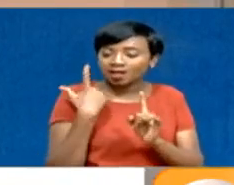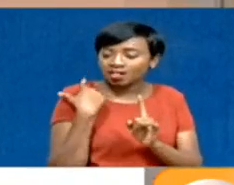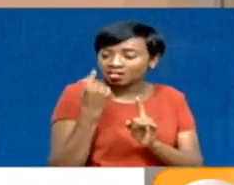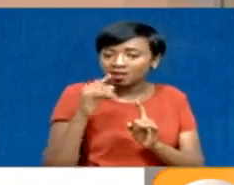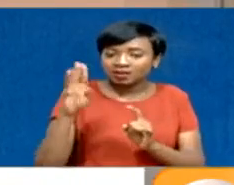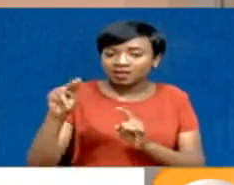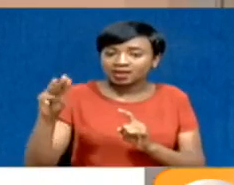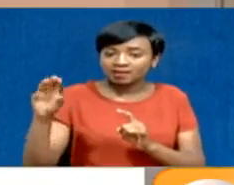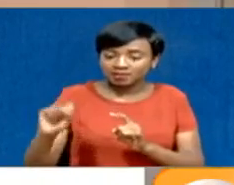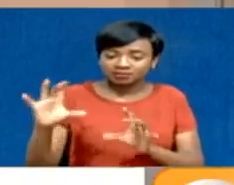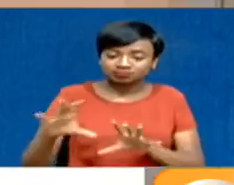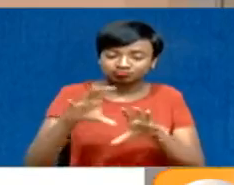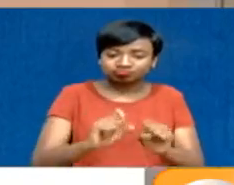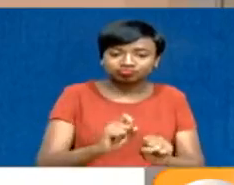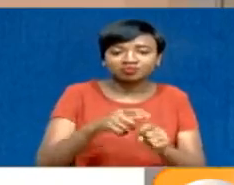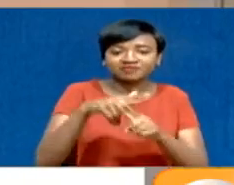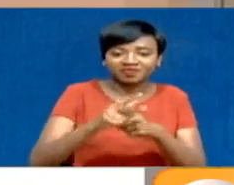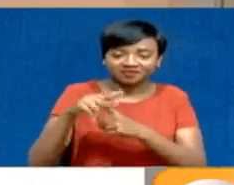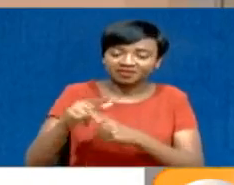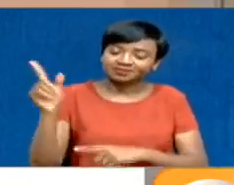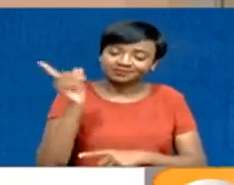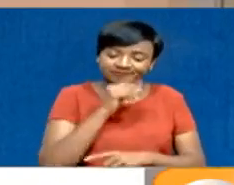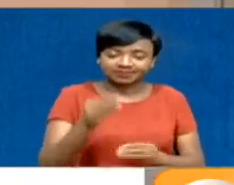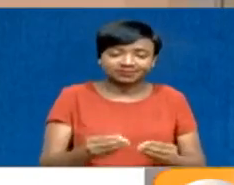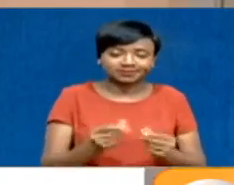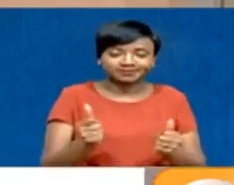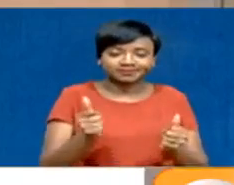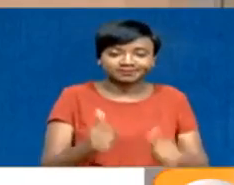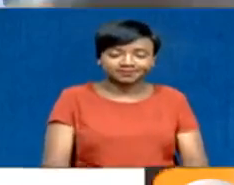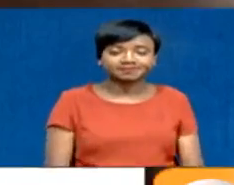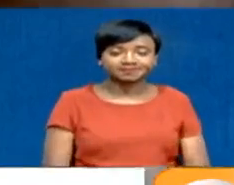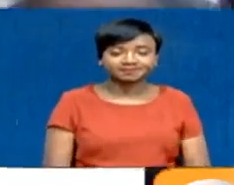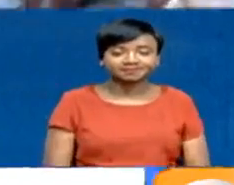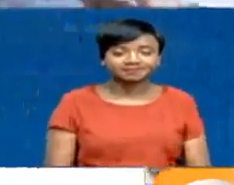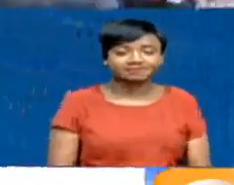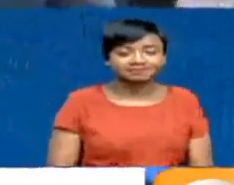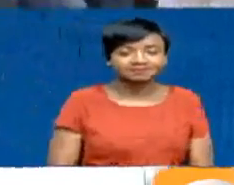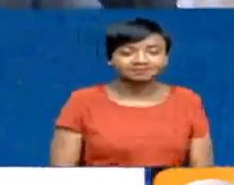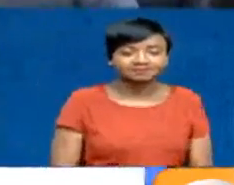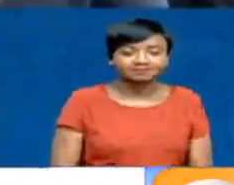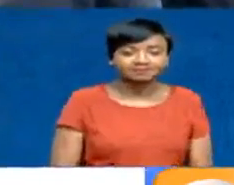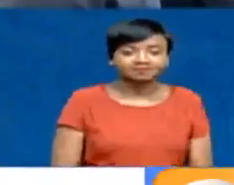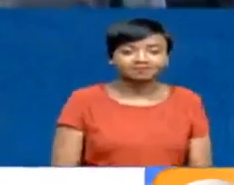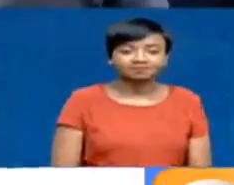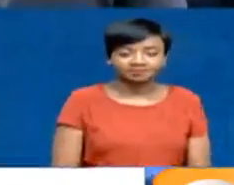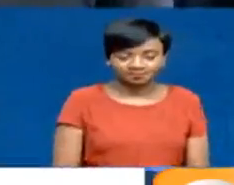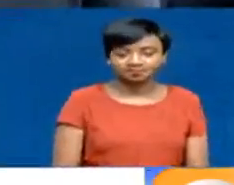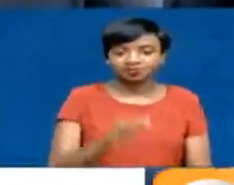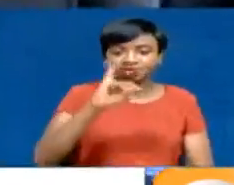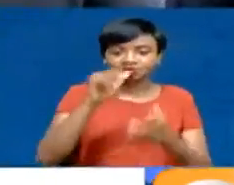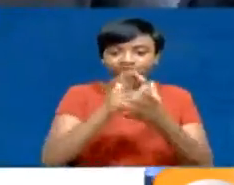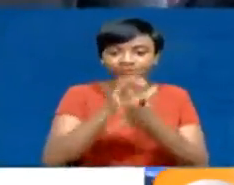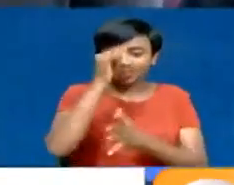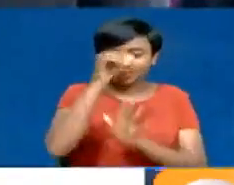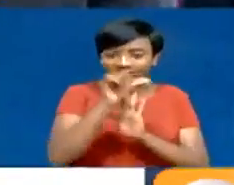took over its renovation. Raquel Muigai with more details. As part of the Jubilee government agenda of